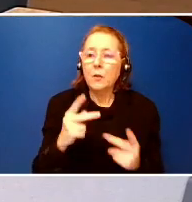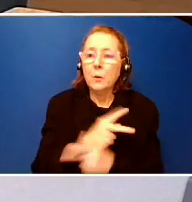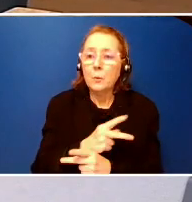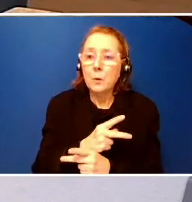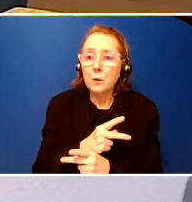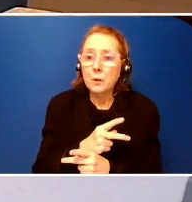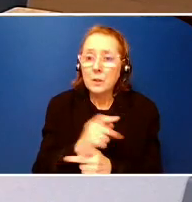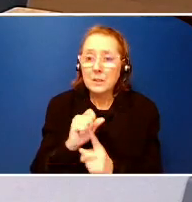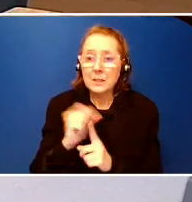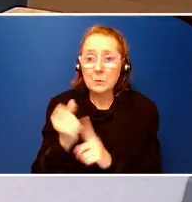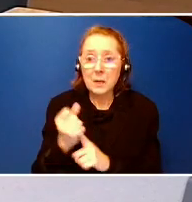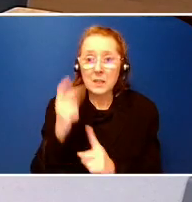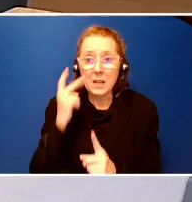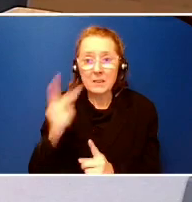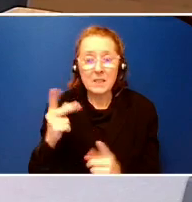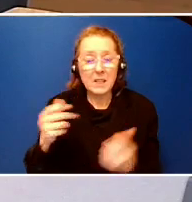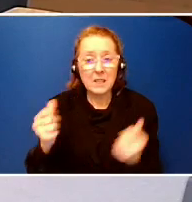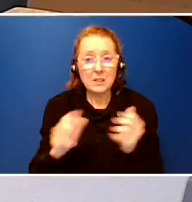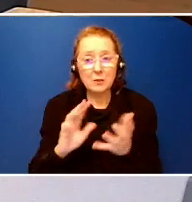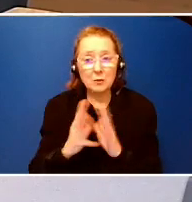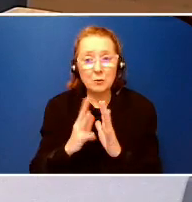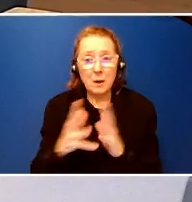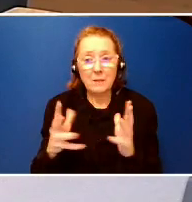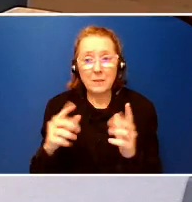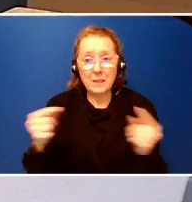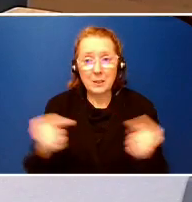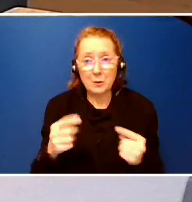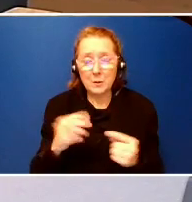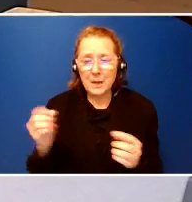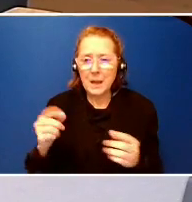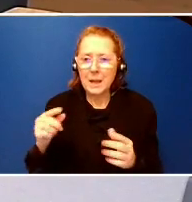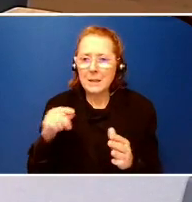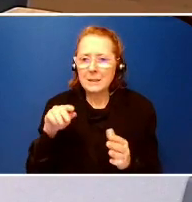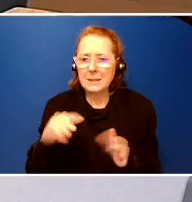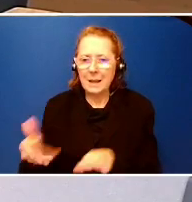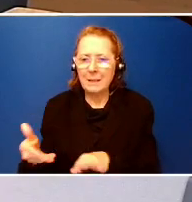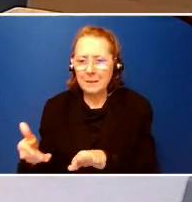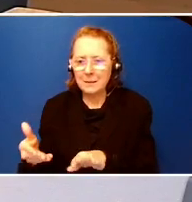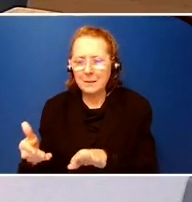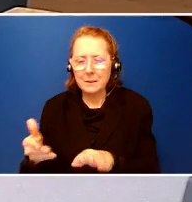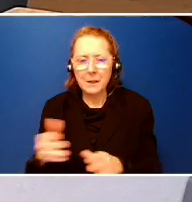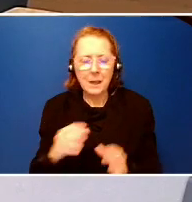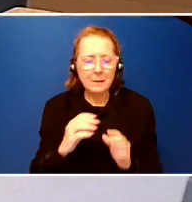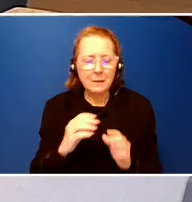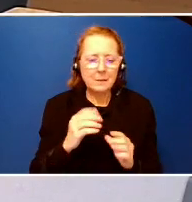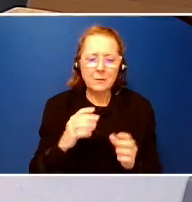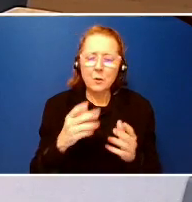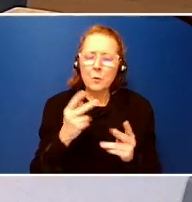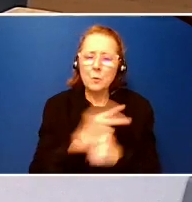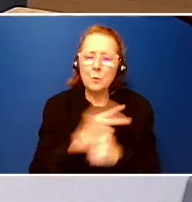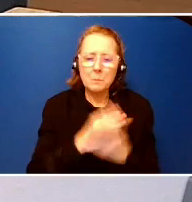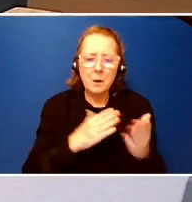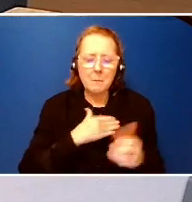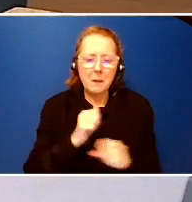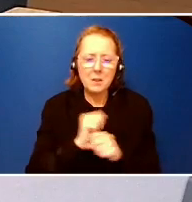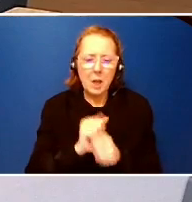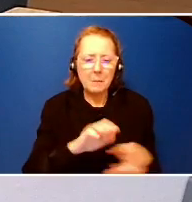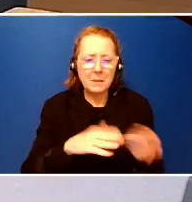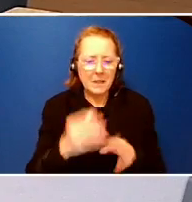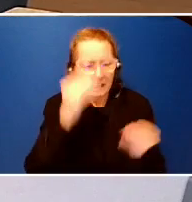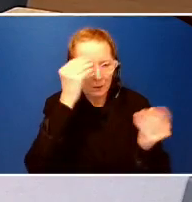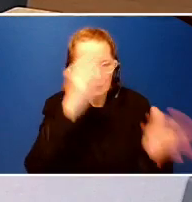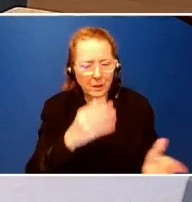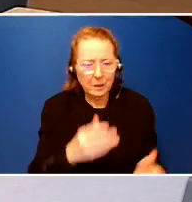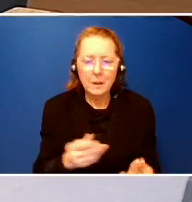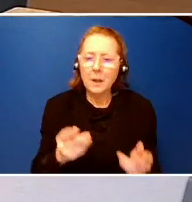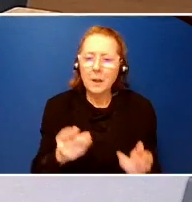and fatalities. You know, there is no worse part of my job than doing death notifications, and the worst ones I've ever done, multiple, have